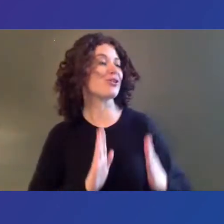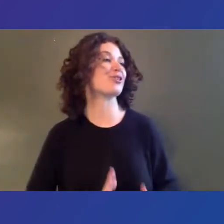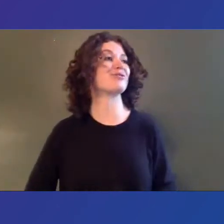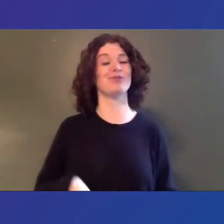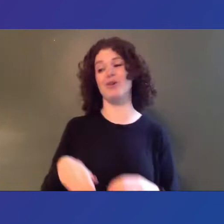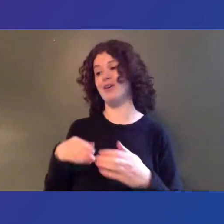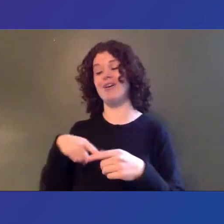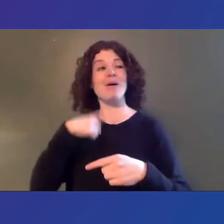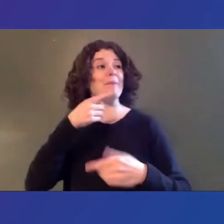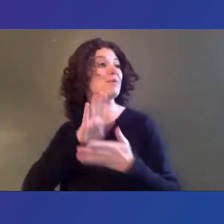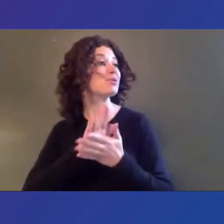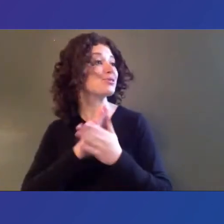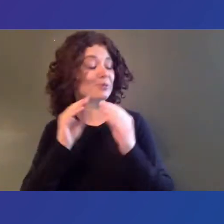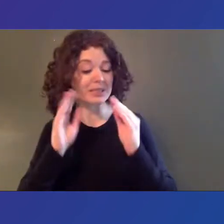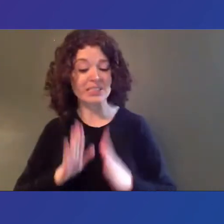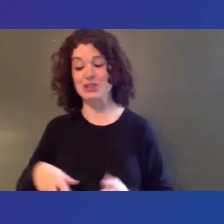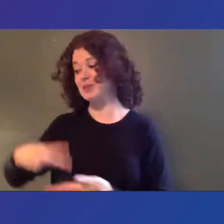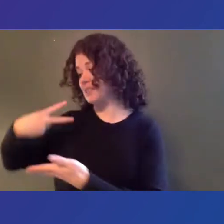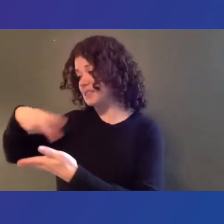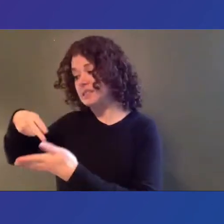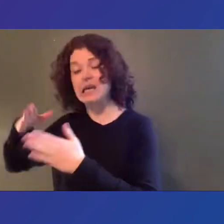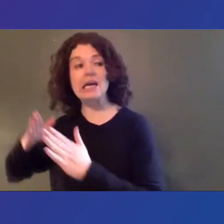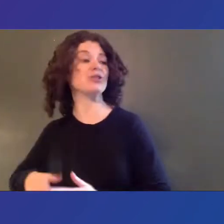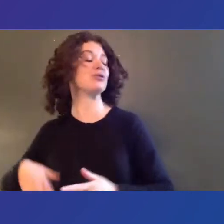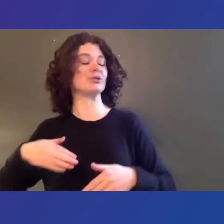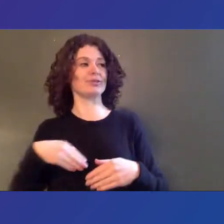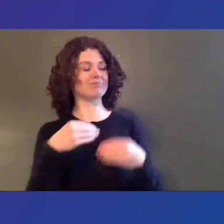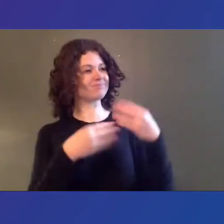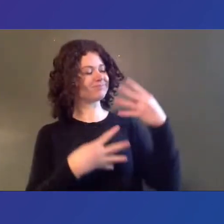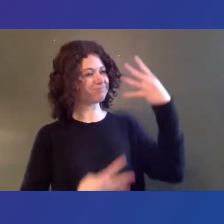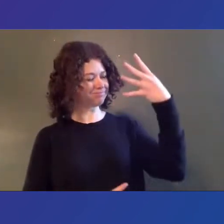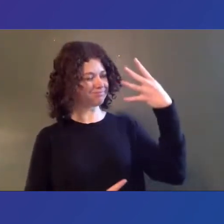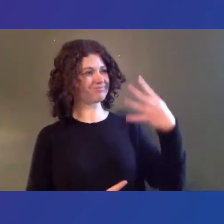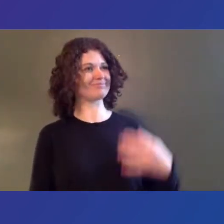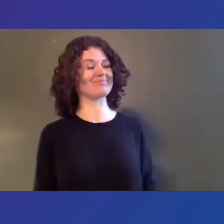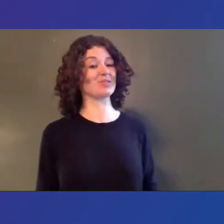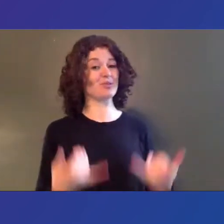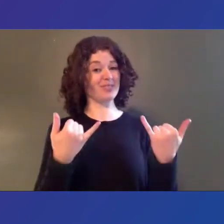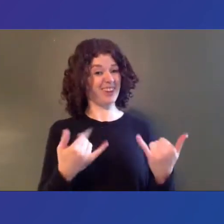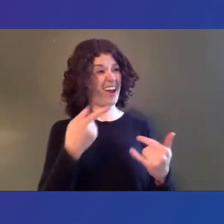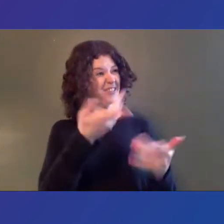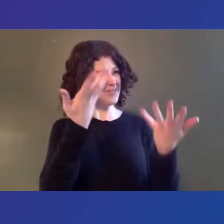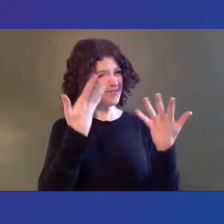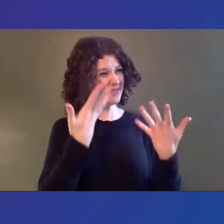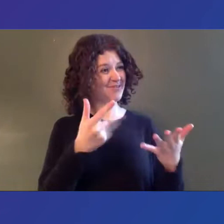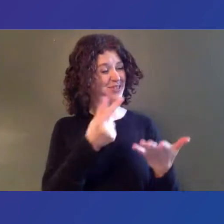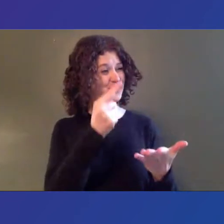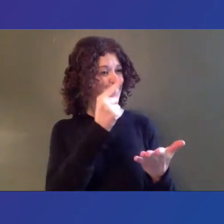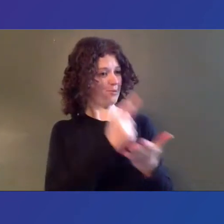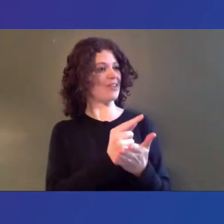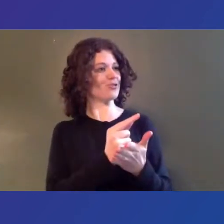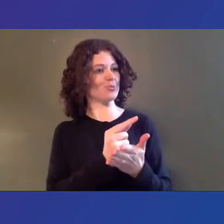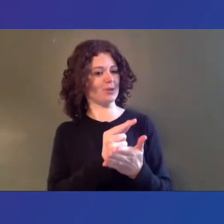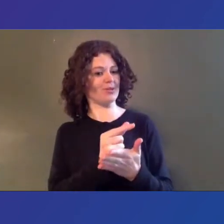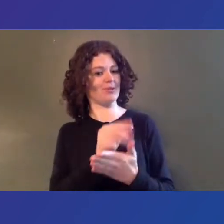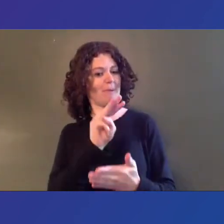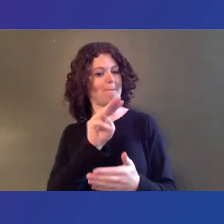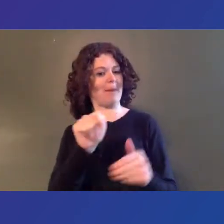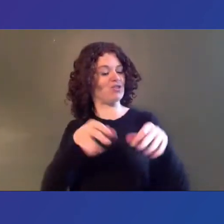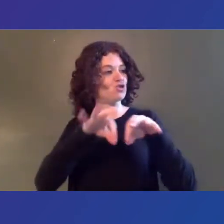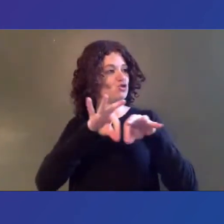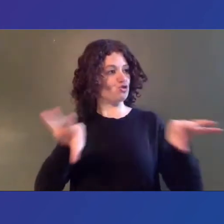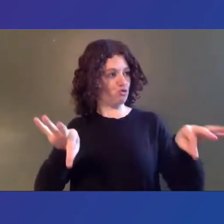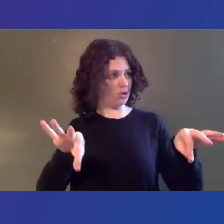teaching. What do you know now, after your graduate degree, that you wish you